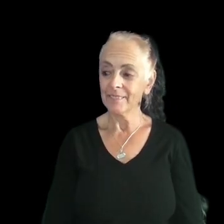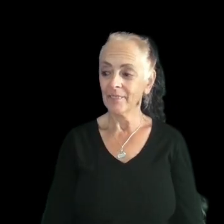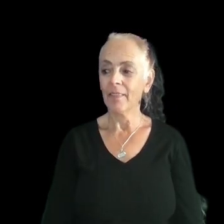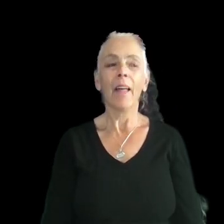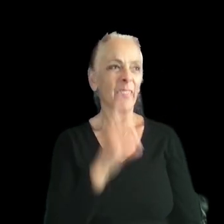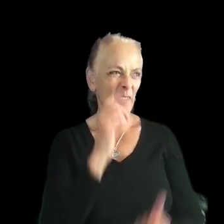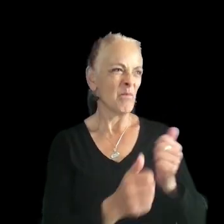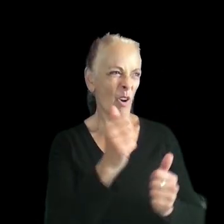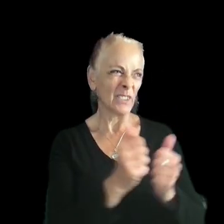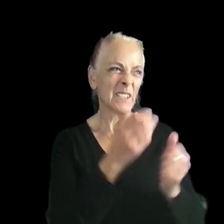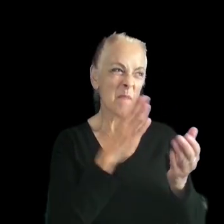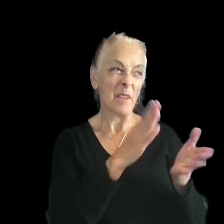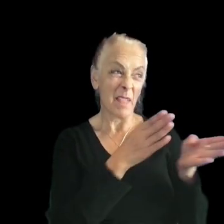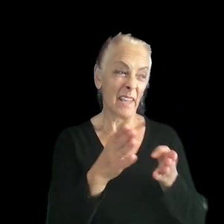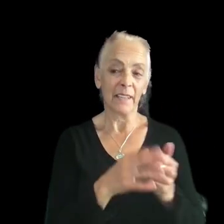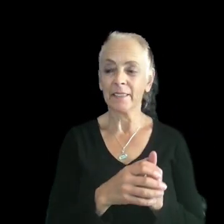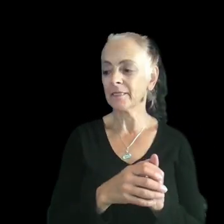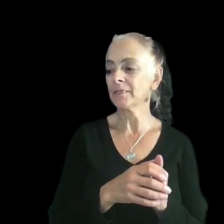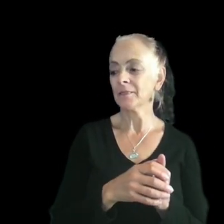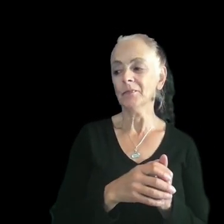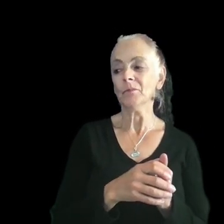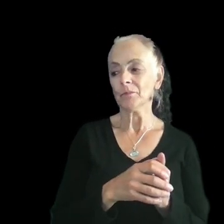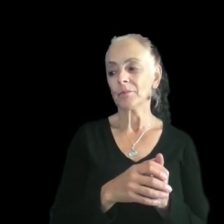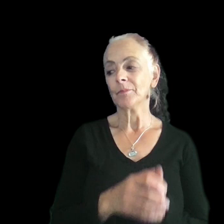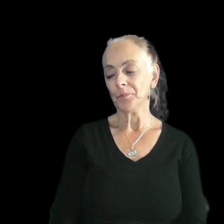planning over school